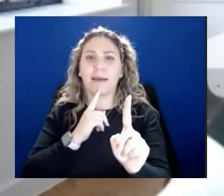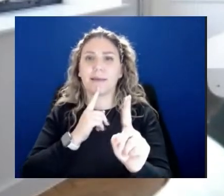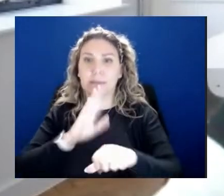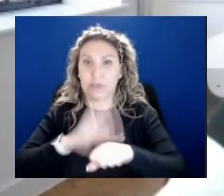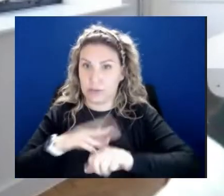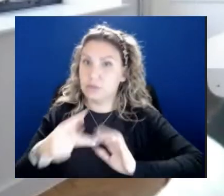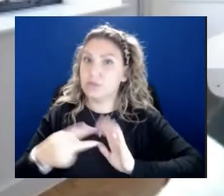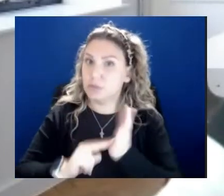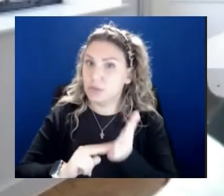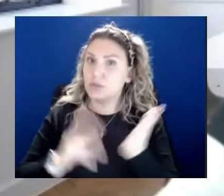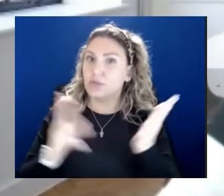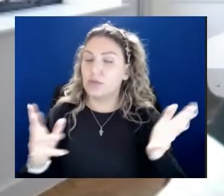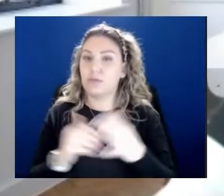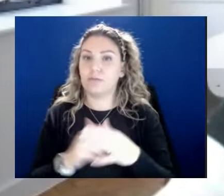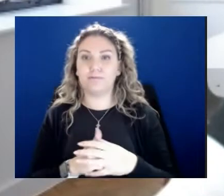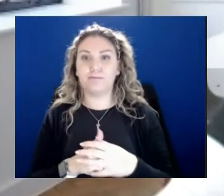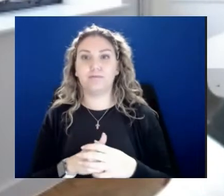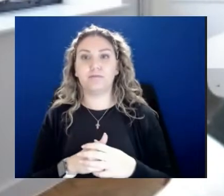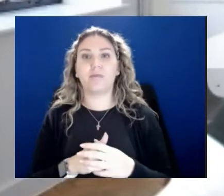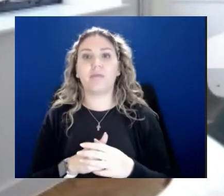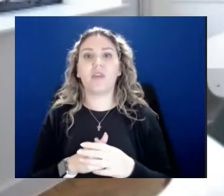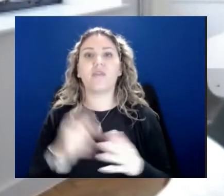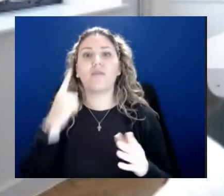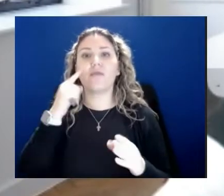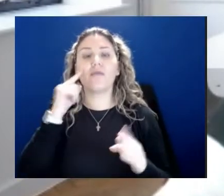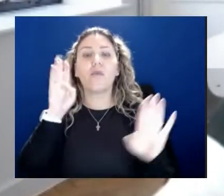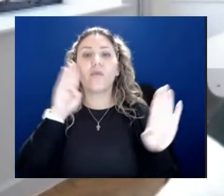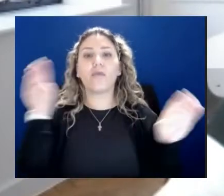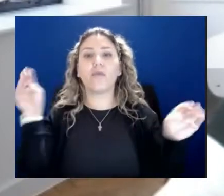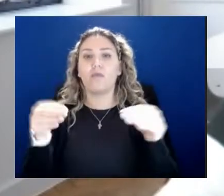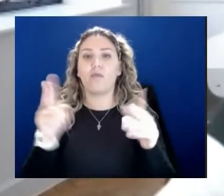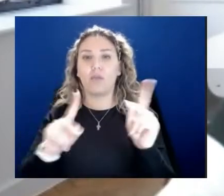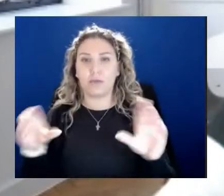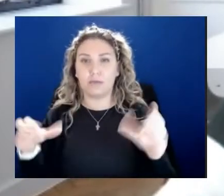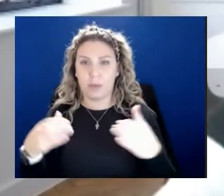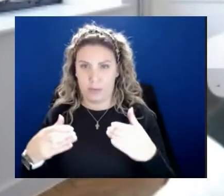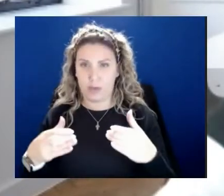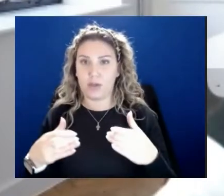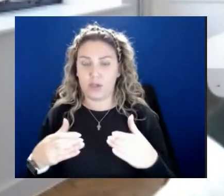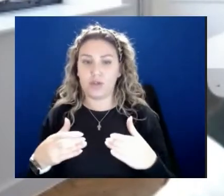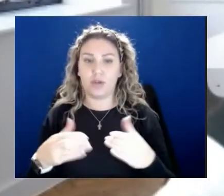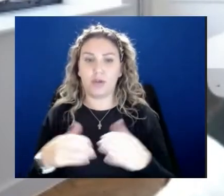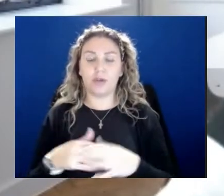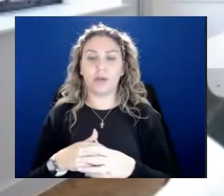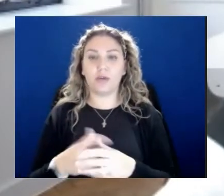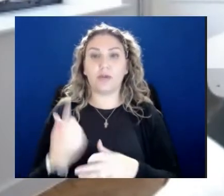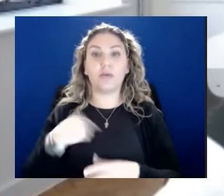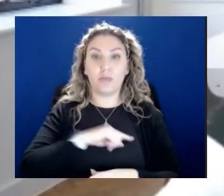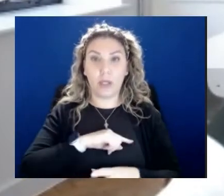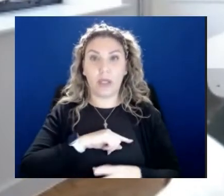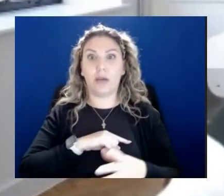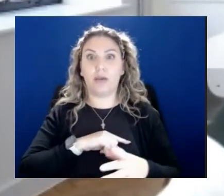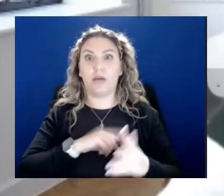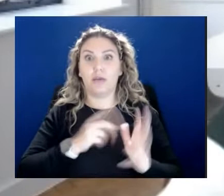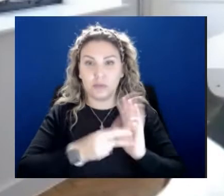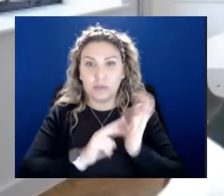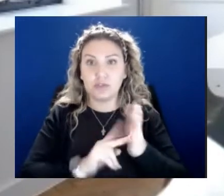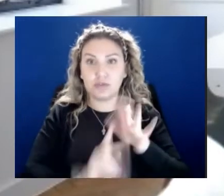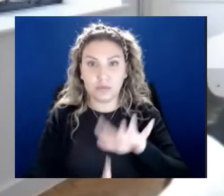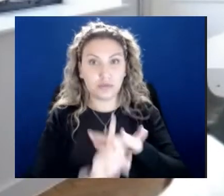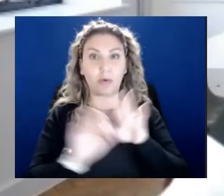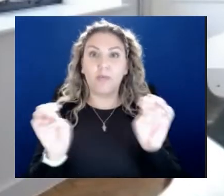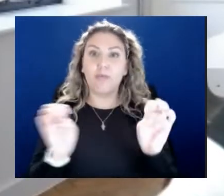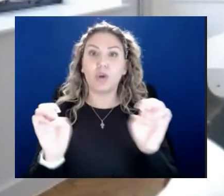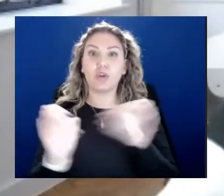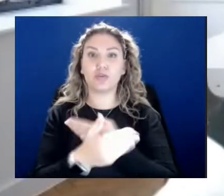it relates to the target population. And so as we are intentional about showing up to the emergency room, to